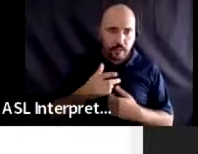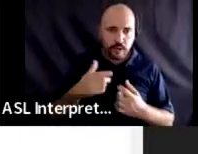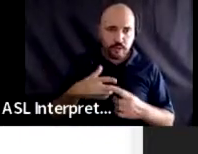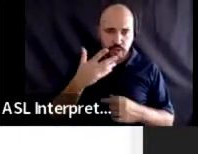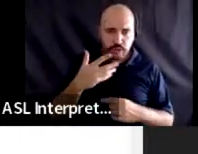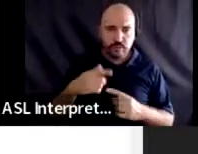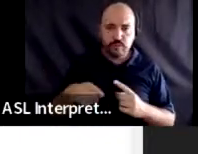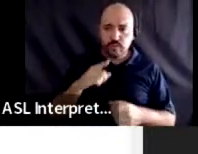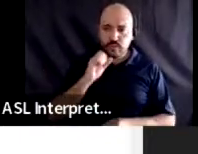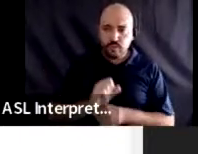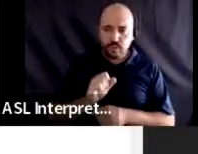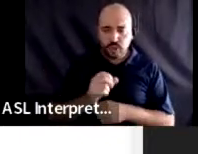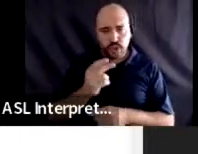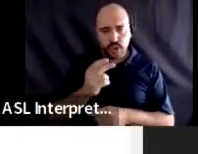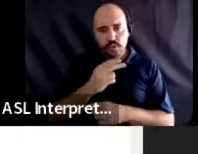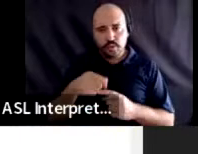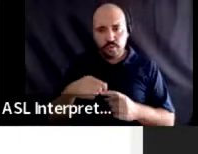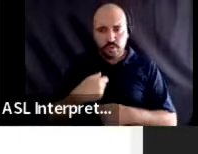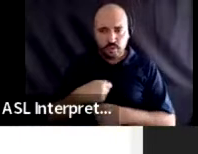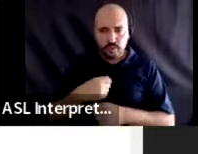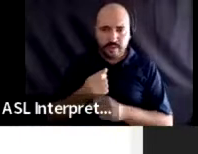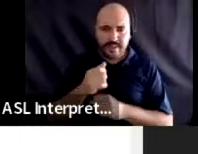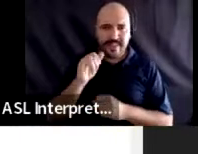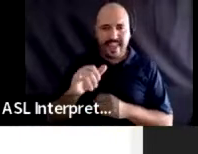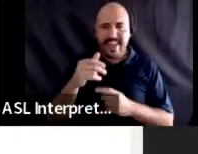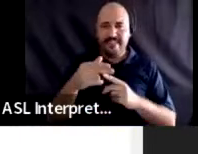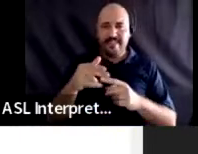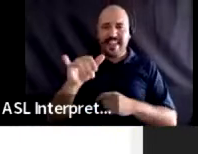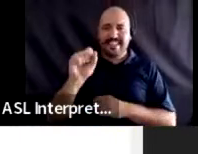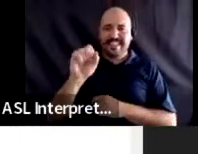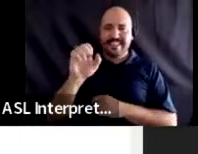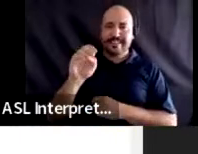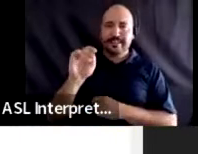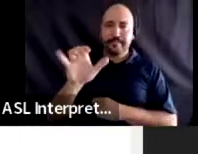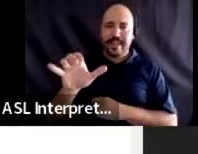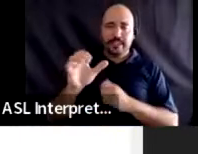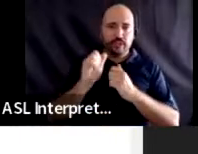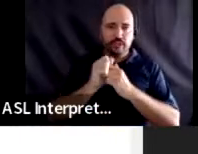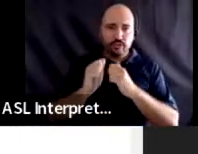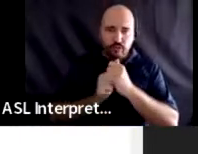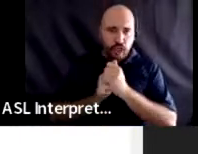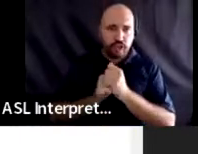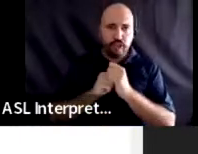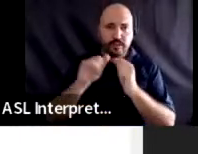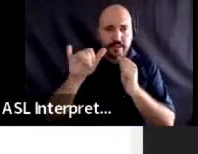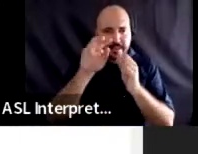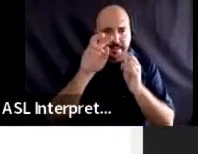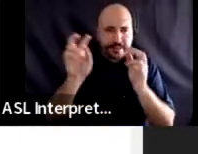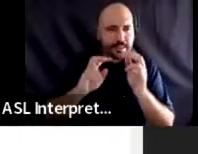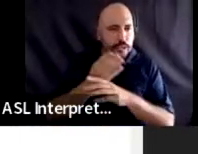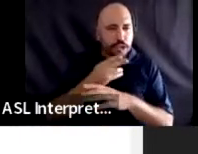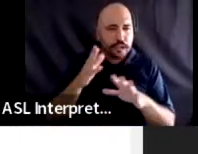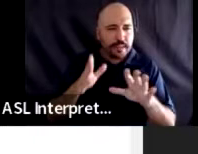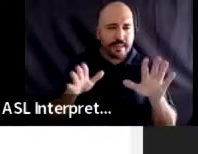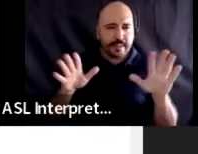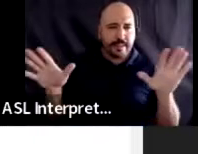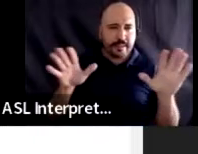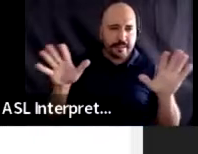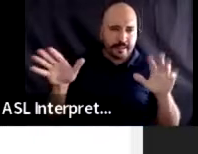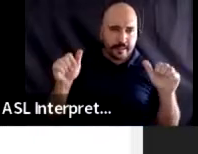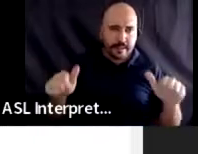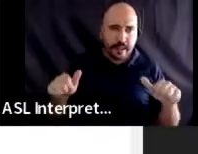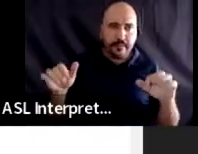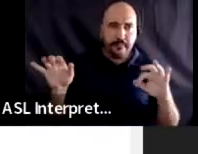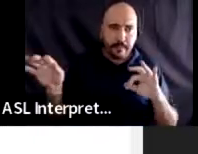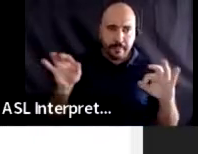actually using it to create that semantic structure that a blind user can then use to kind of